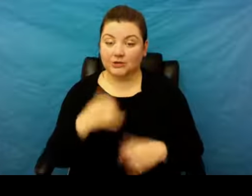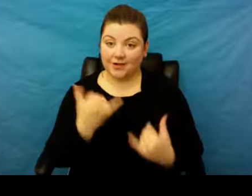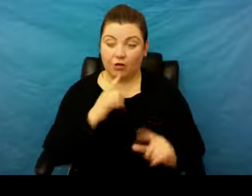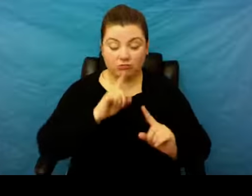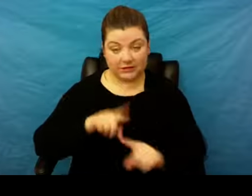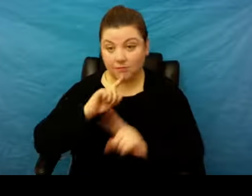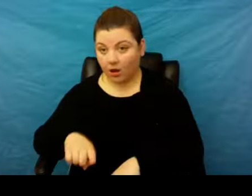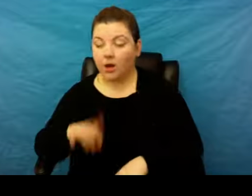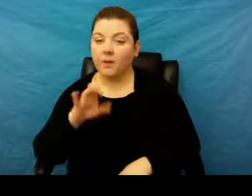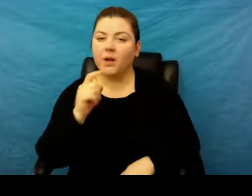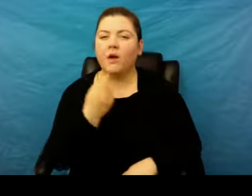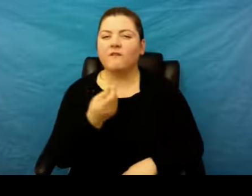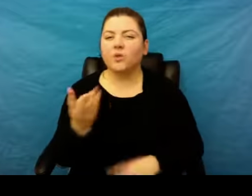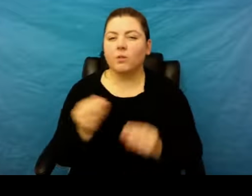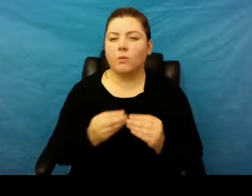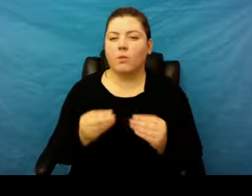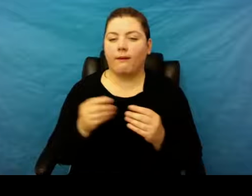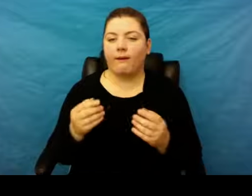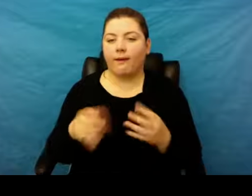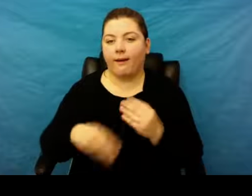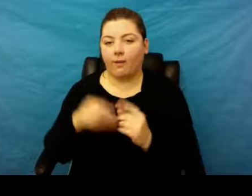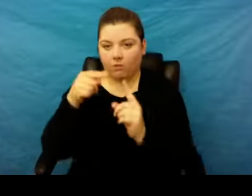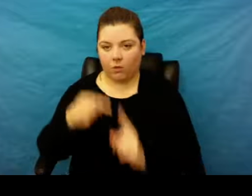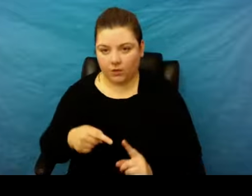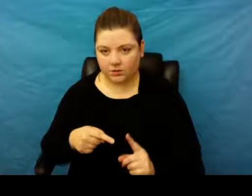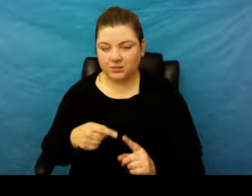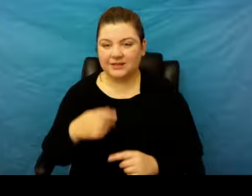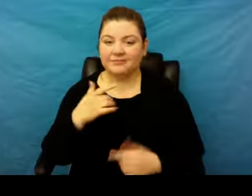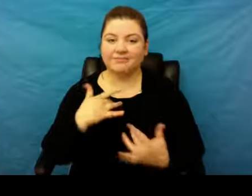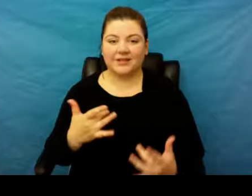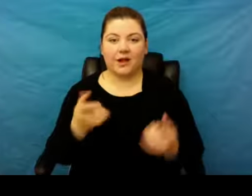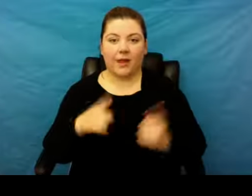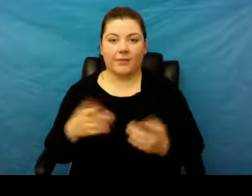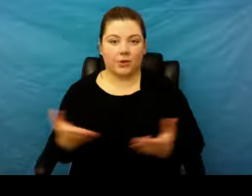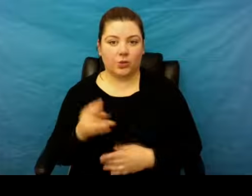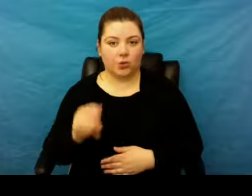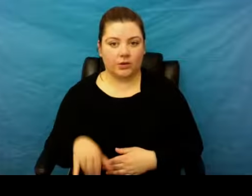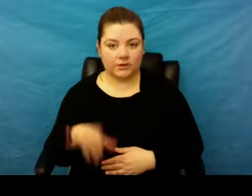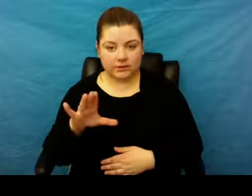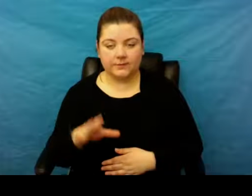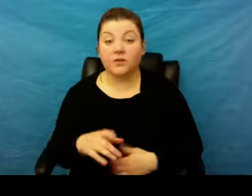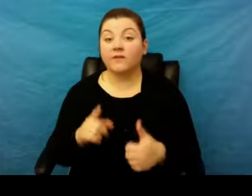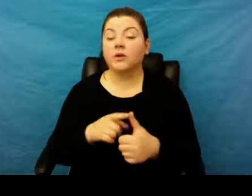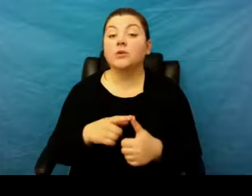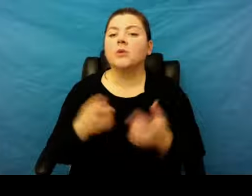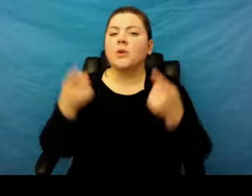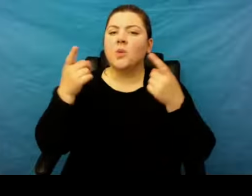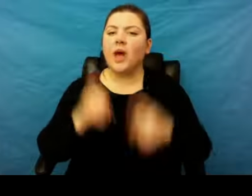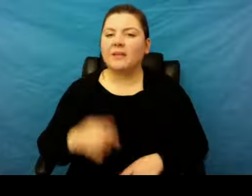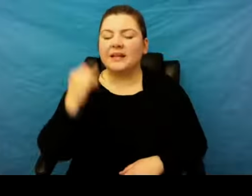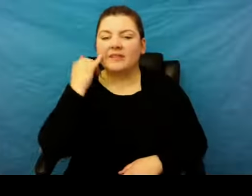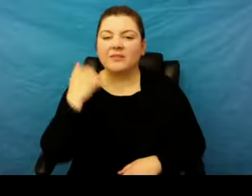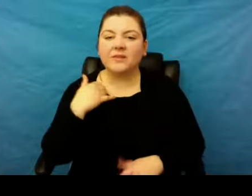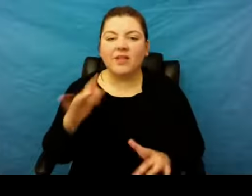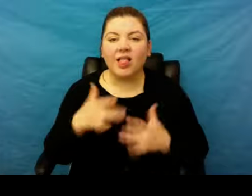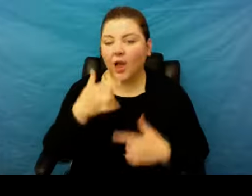up that's relevant in New York City. What do I do if I have a mild cold? And so I think